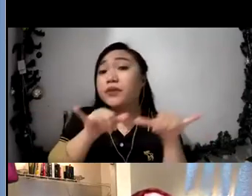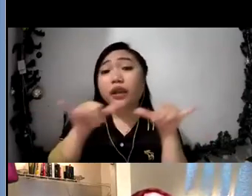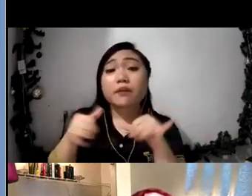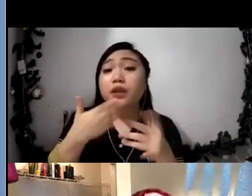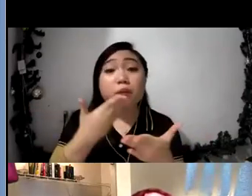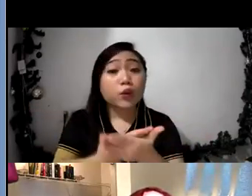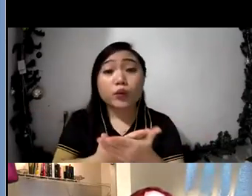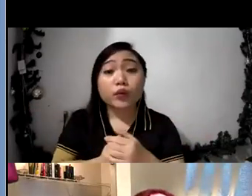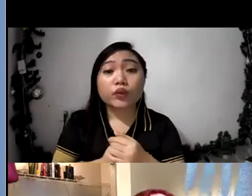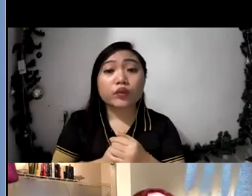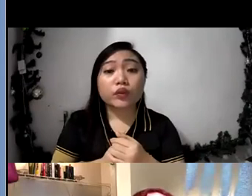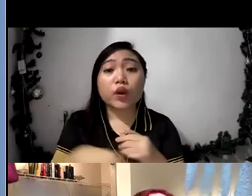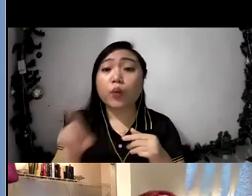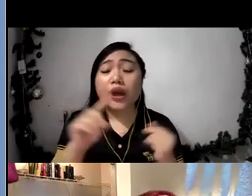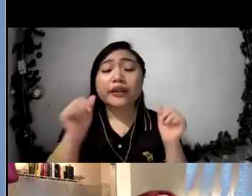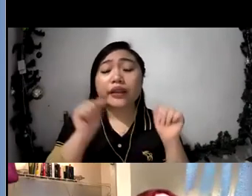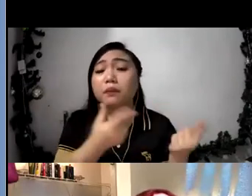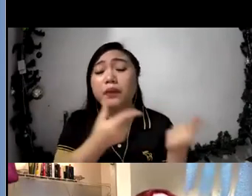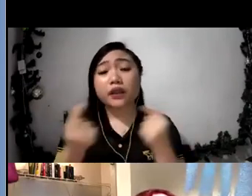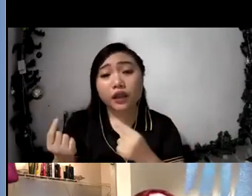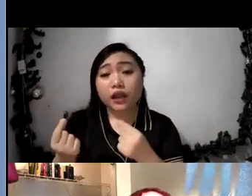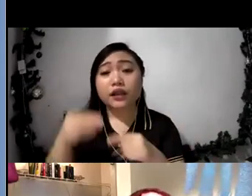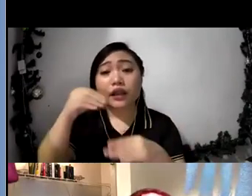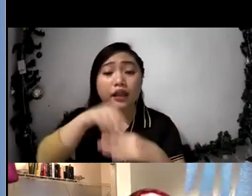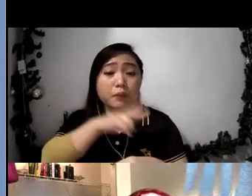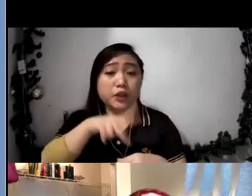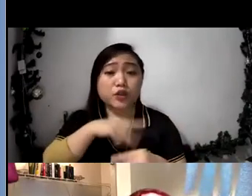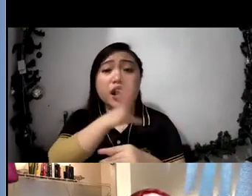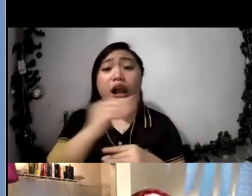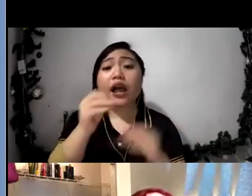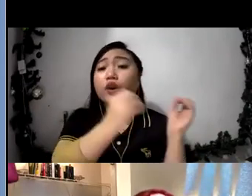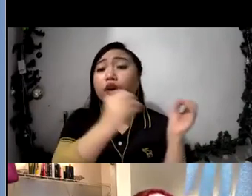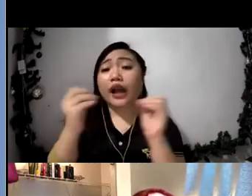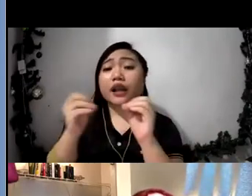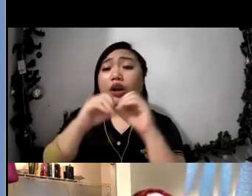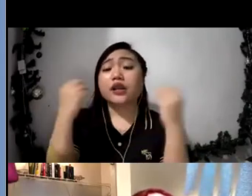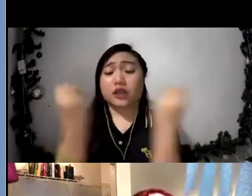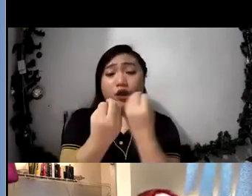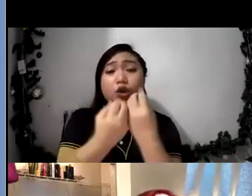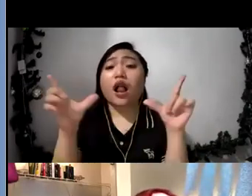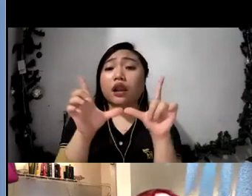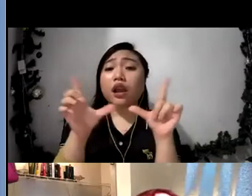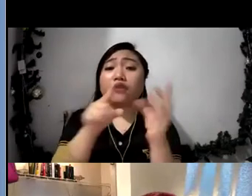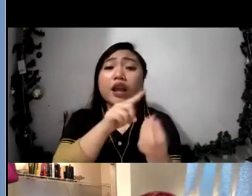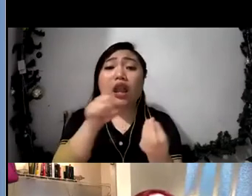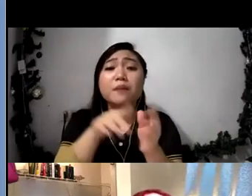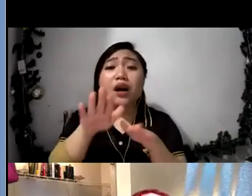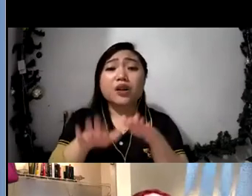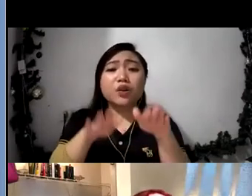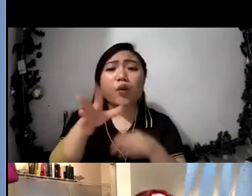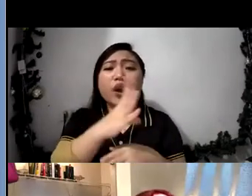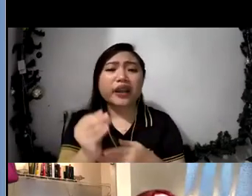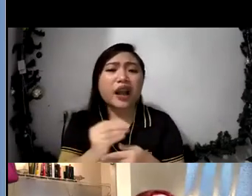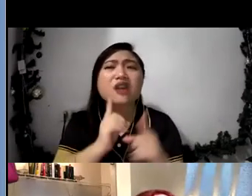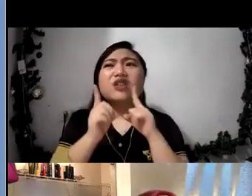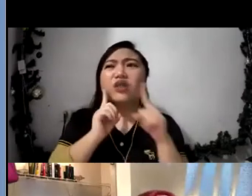at what can be done, no, at the personal and organizational level when we talk about walking our talk, no, walking our